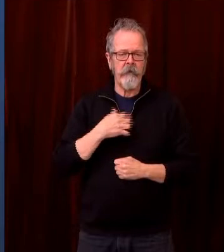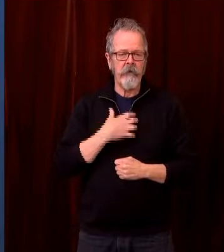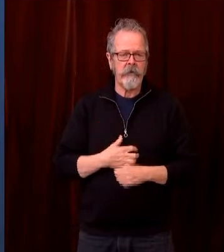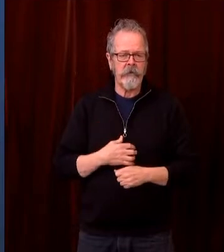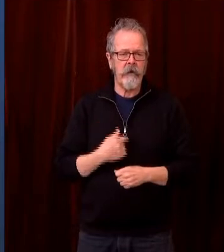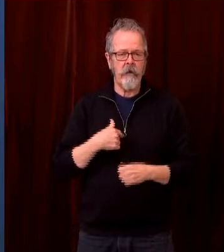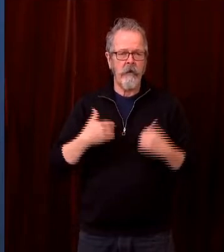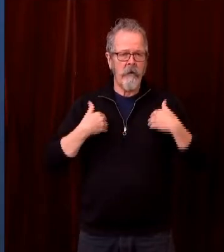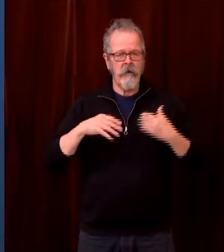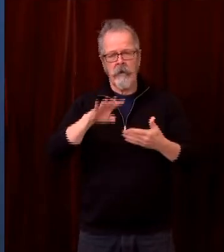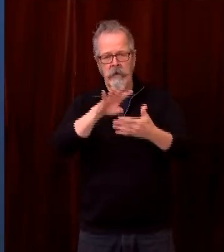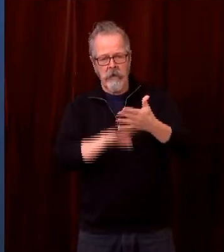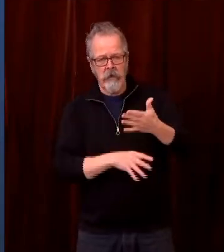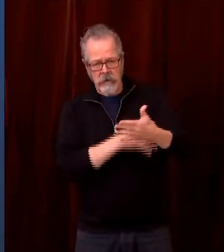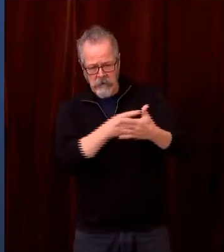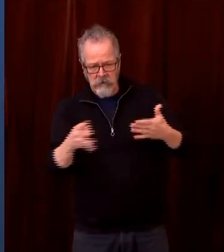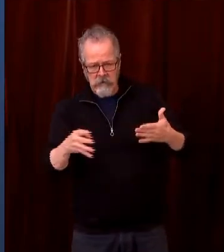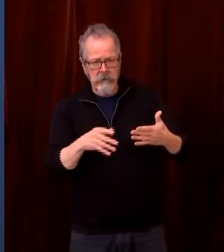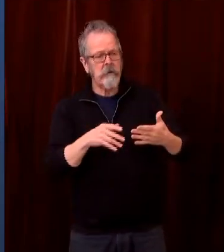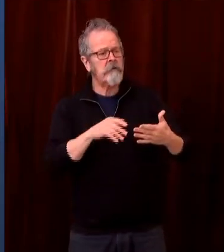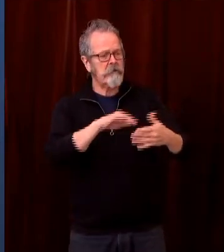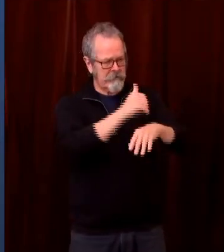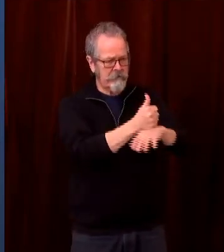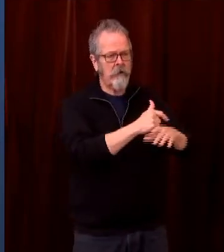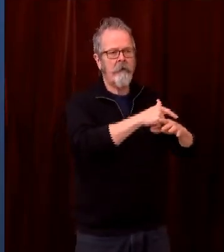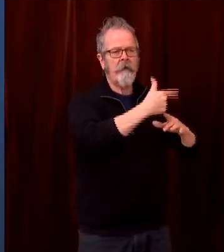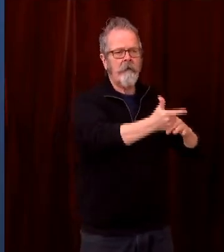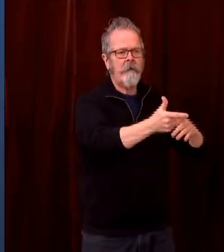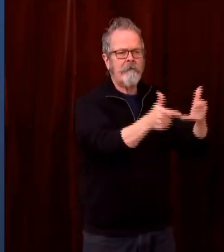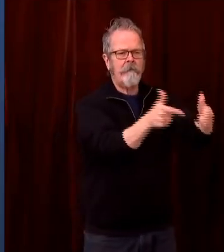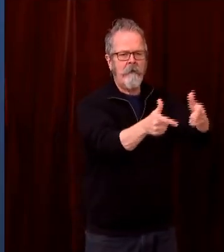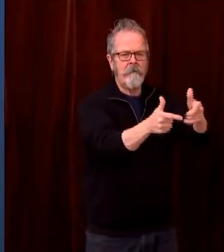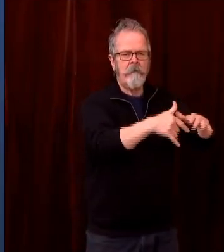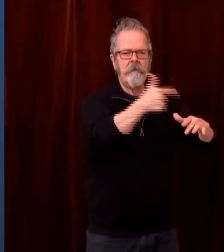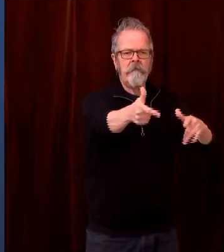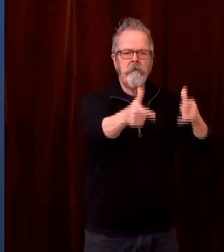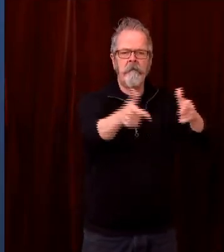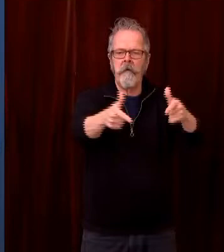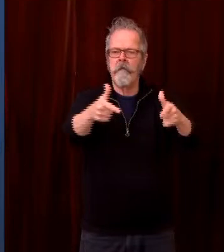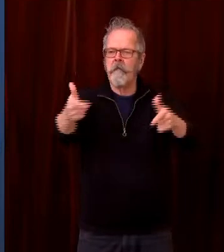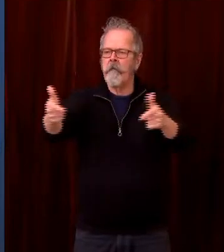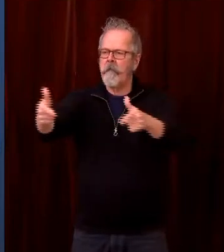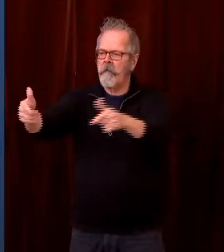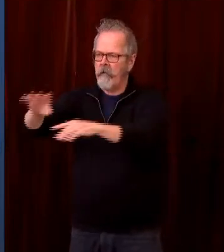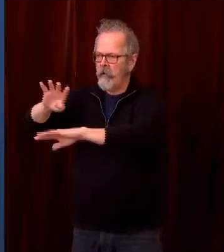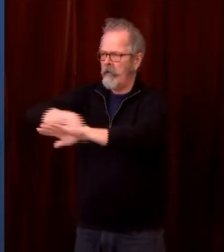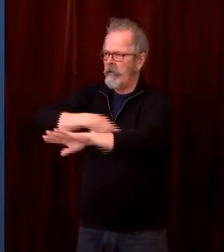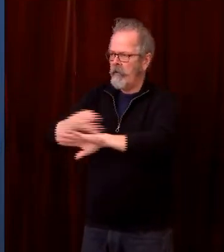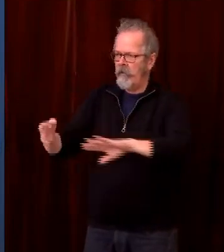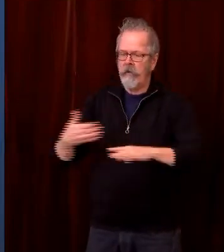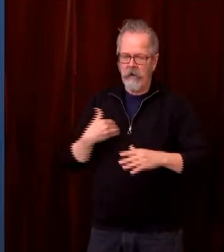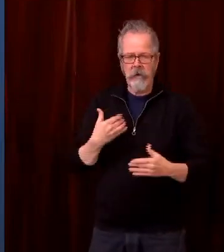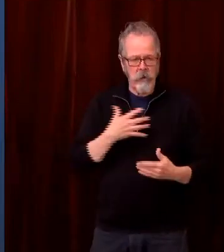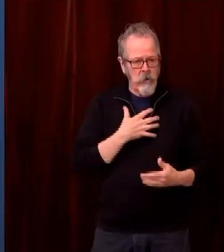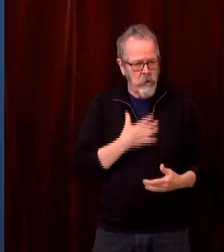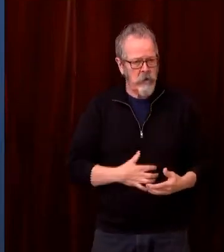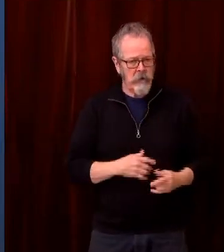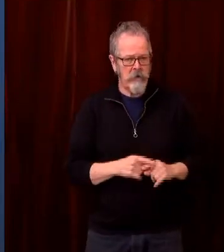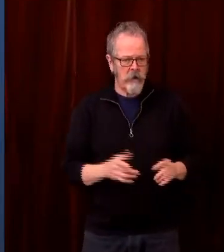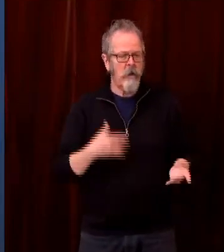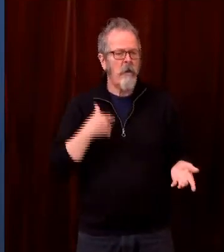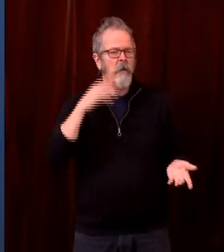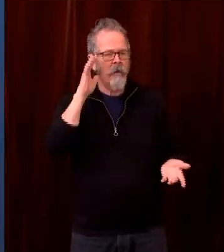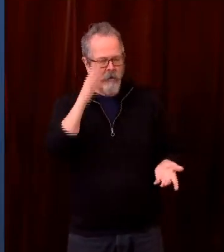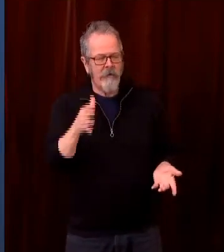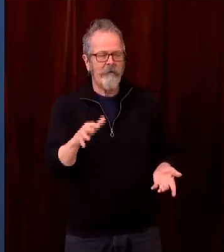it's going to be some weeks until we can get through the next tranche to get to the next group of eligible folks,